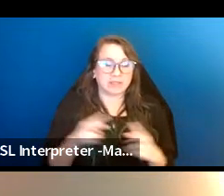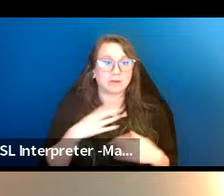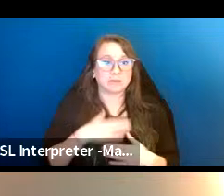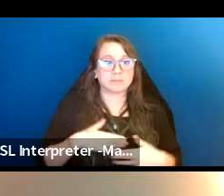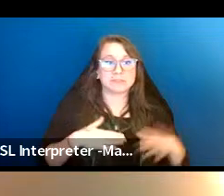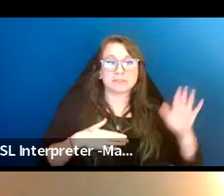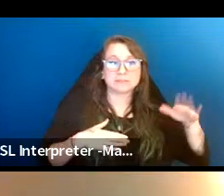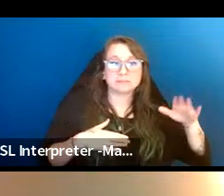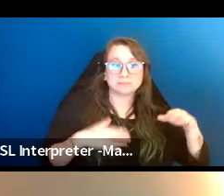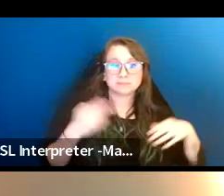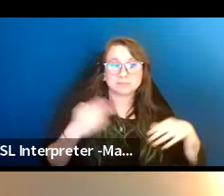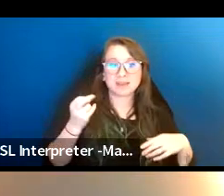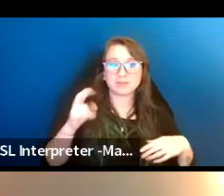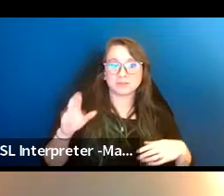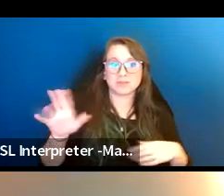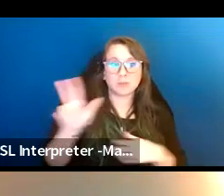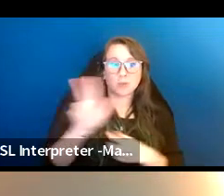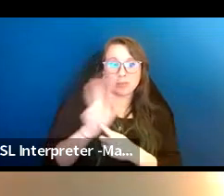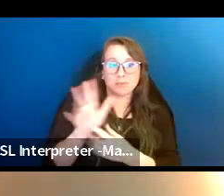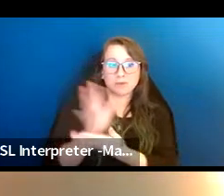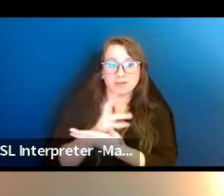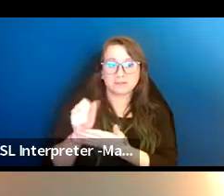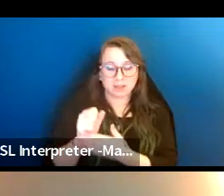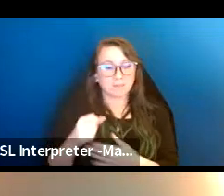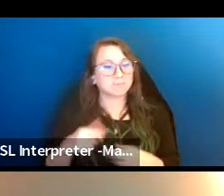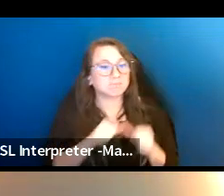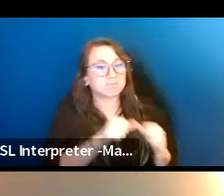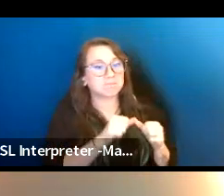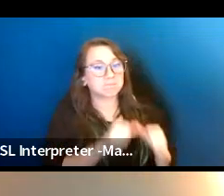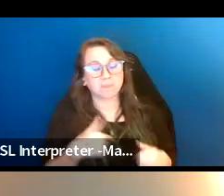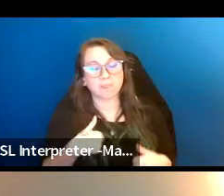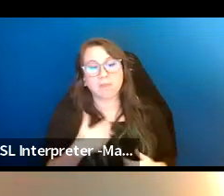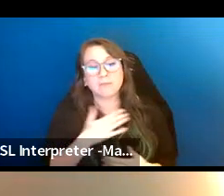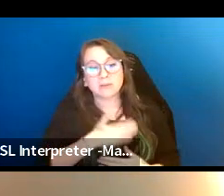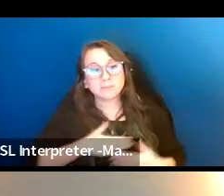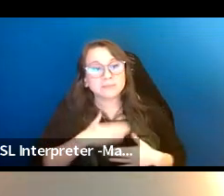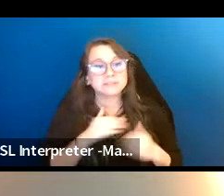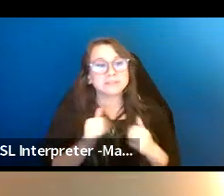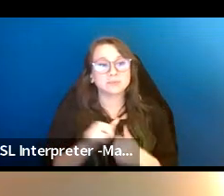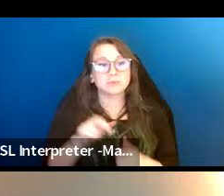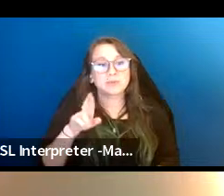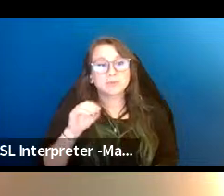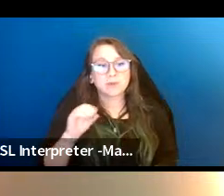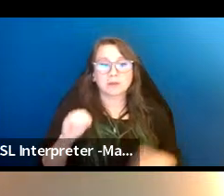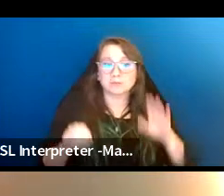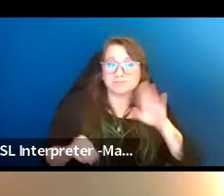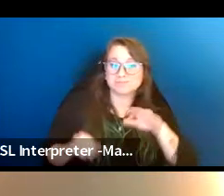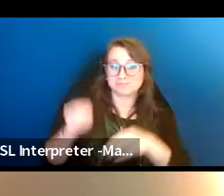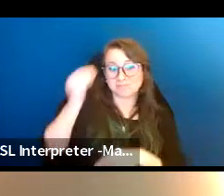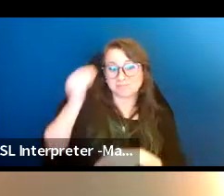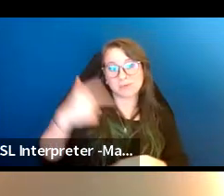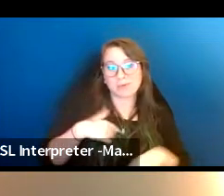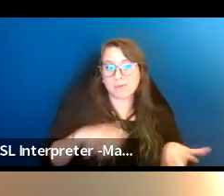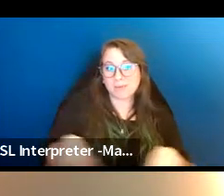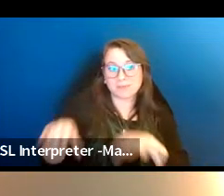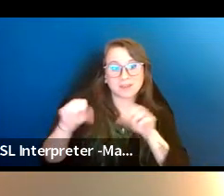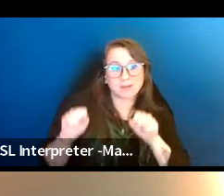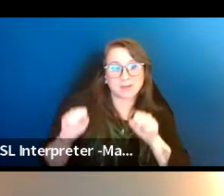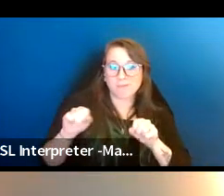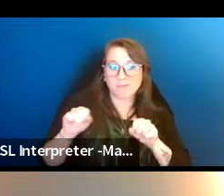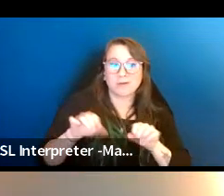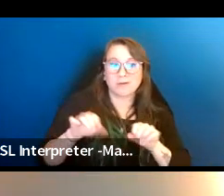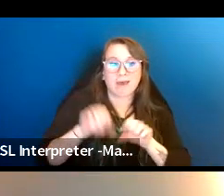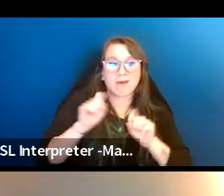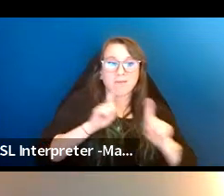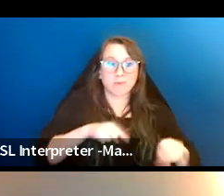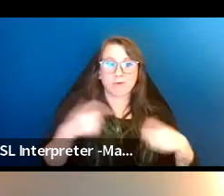Henderson, the 3 minutes I'm very pleased with Ross Commissioner Henderson, I'm taking the floor out of order.